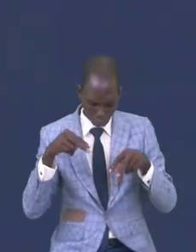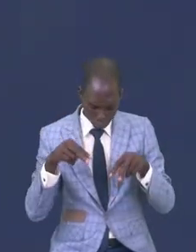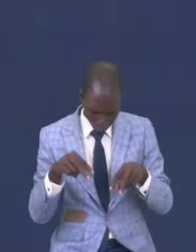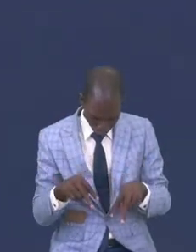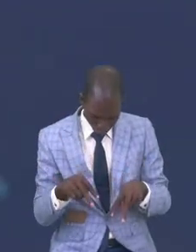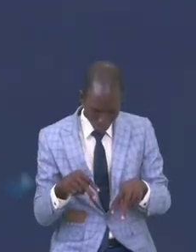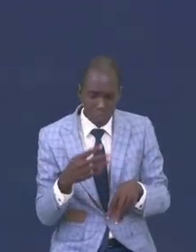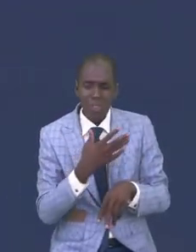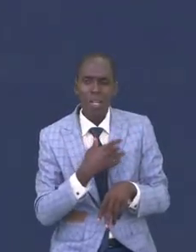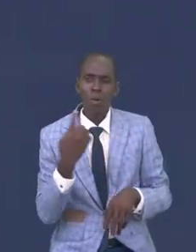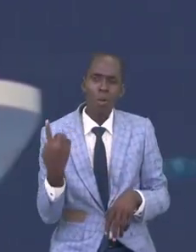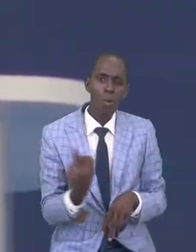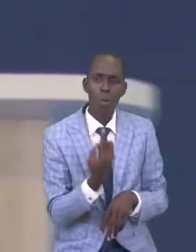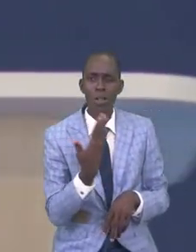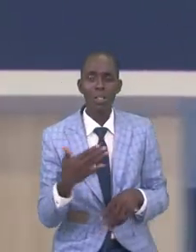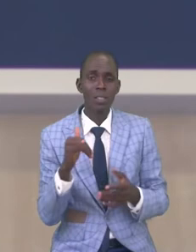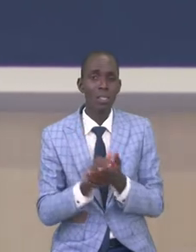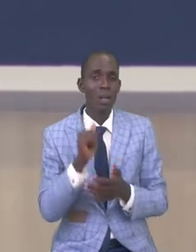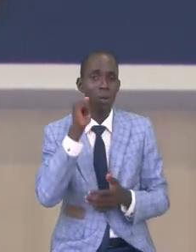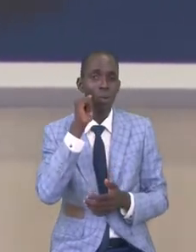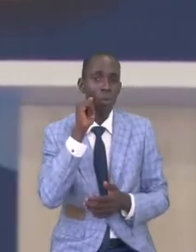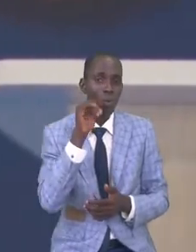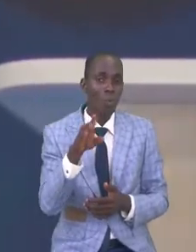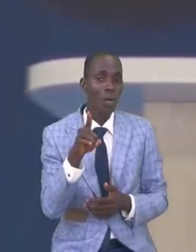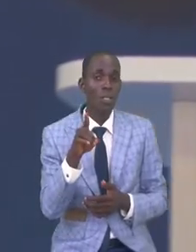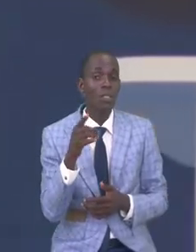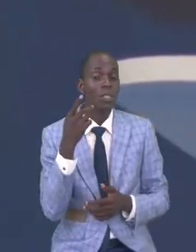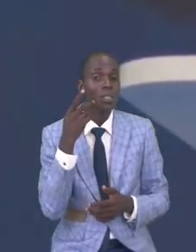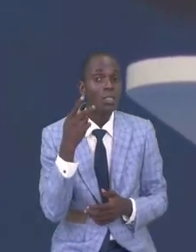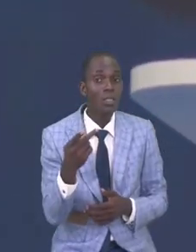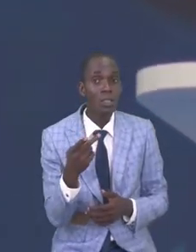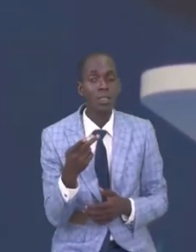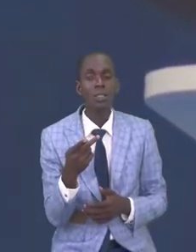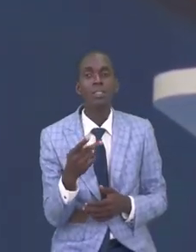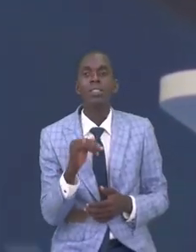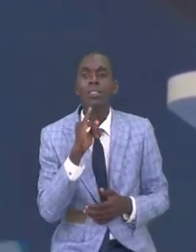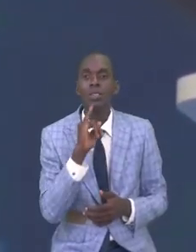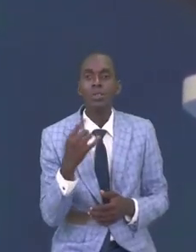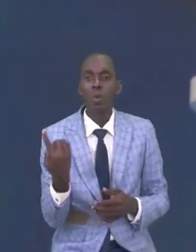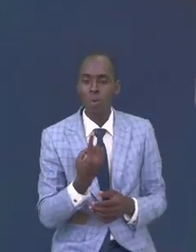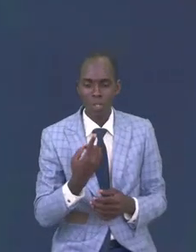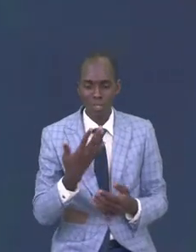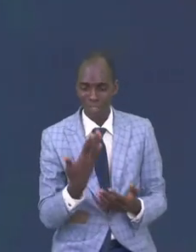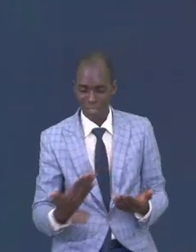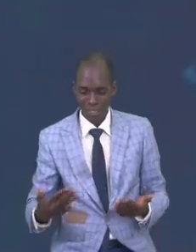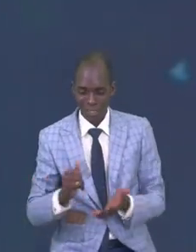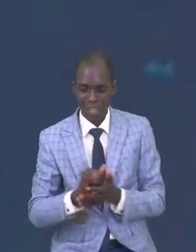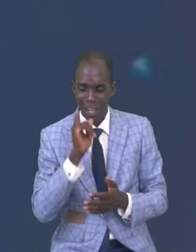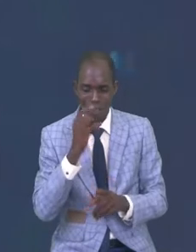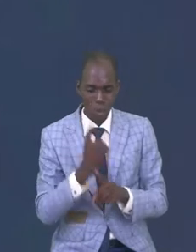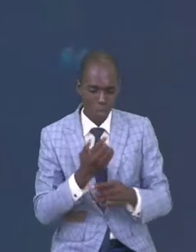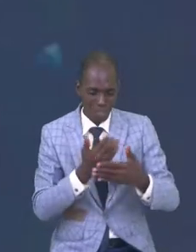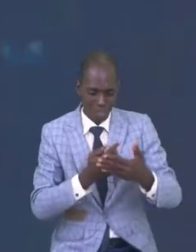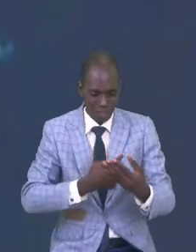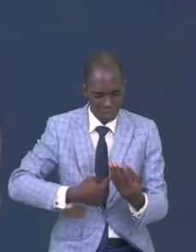only thing she could see is the little circle of her environment.